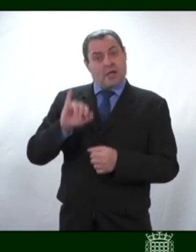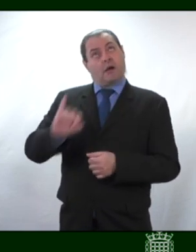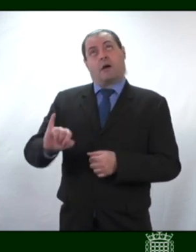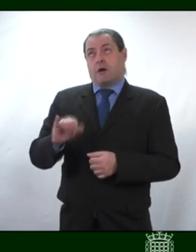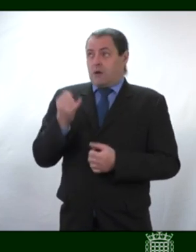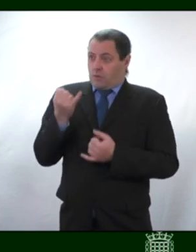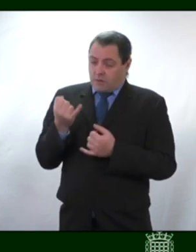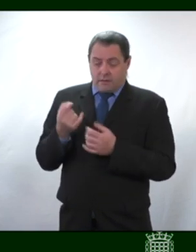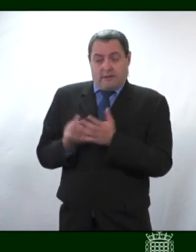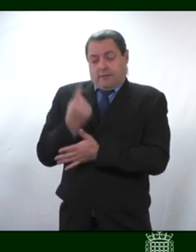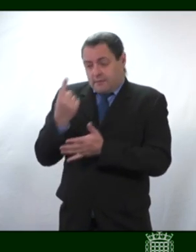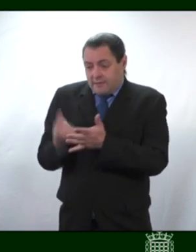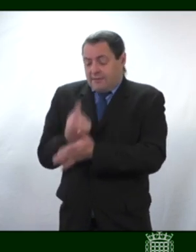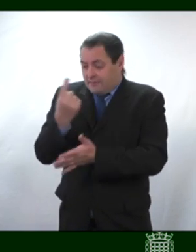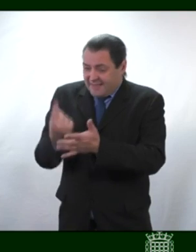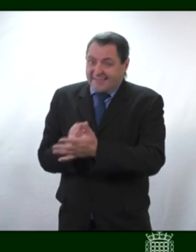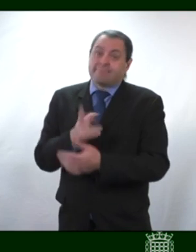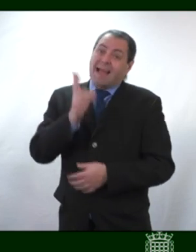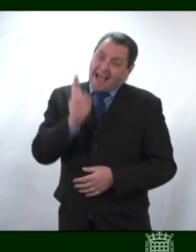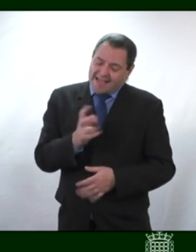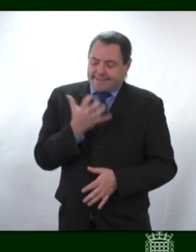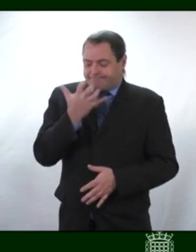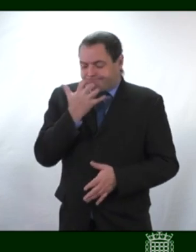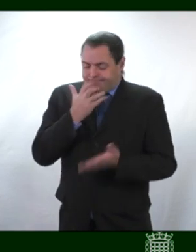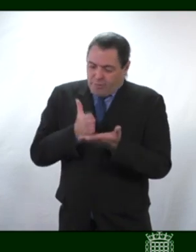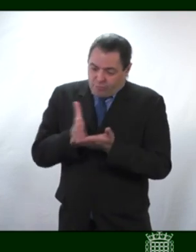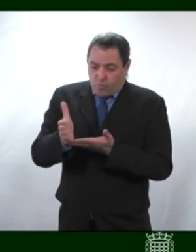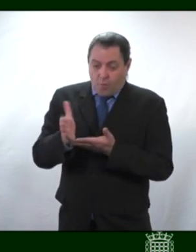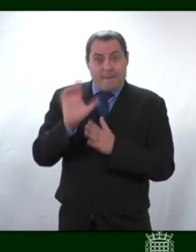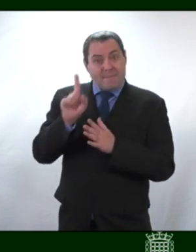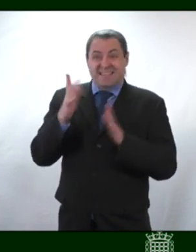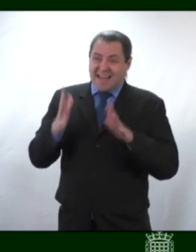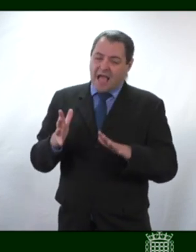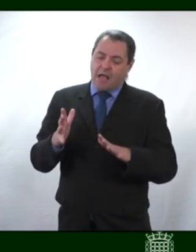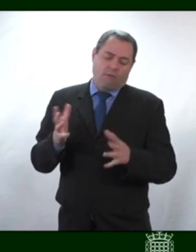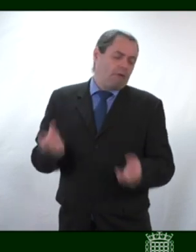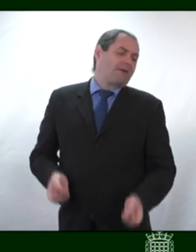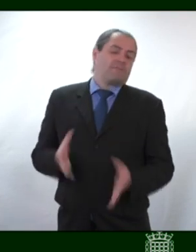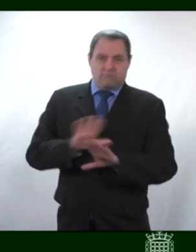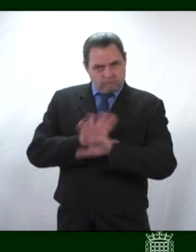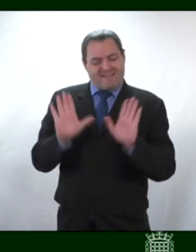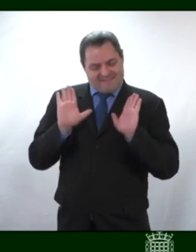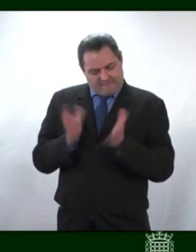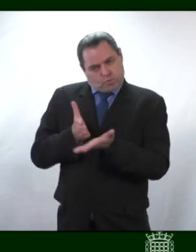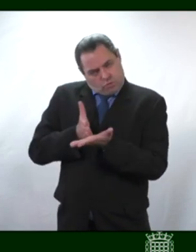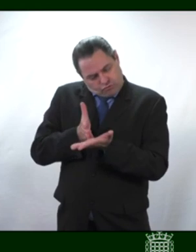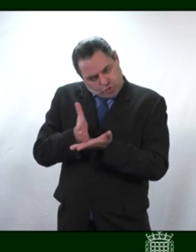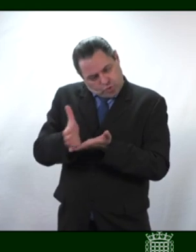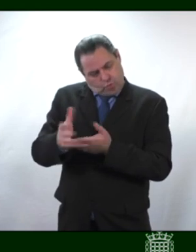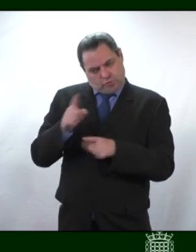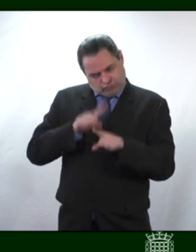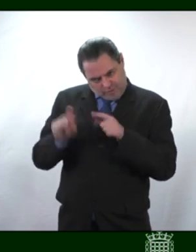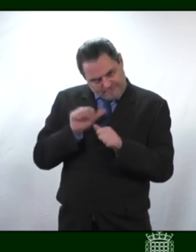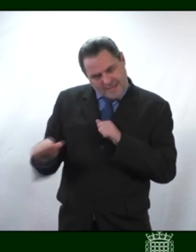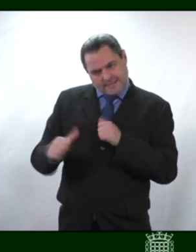But we must not waver now. We must persevere as we work so hard on the long-term solutions that will see us